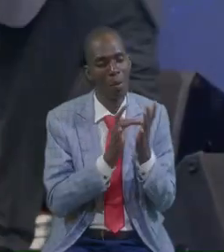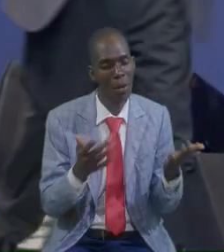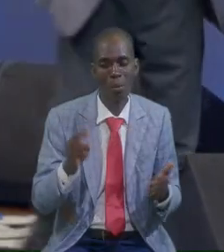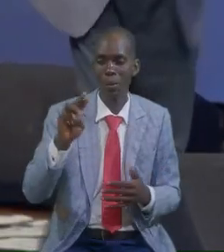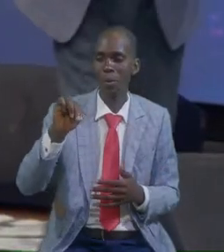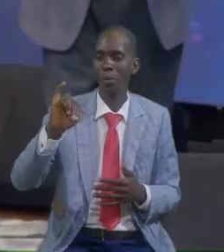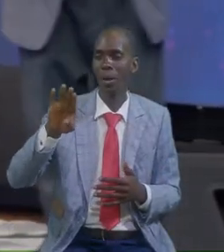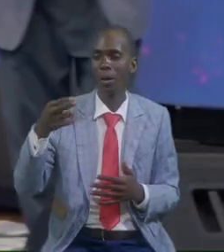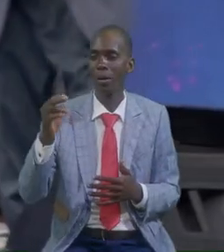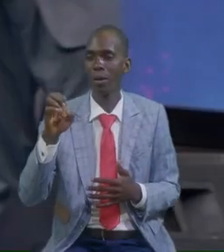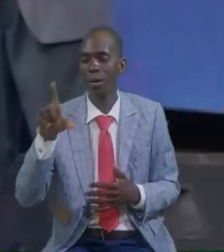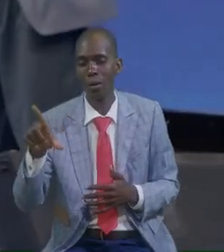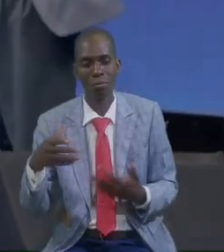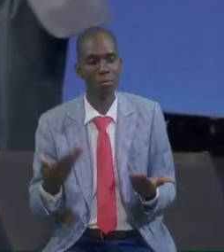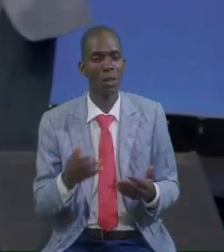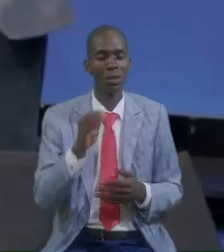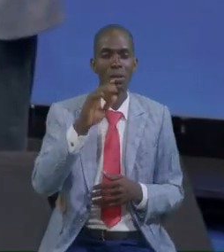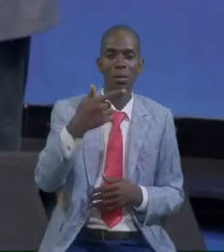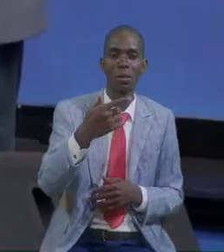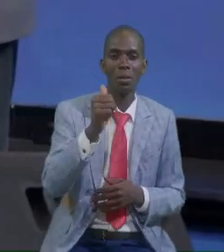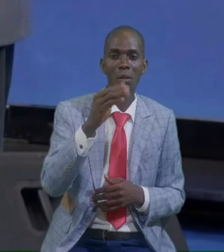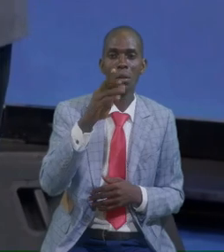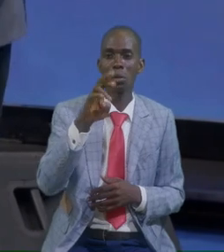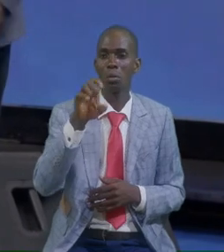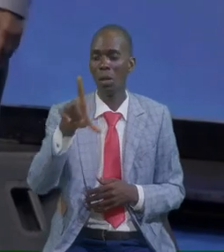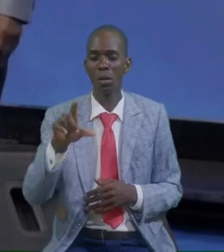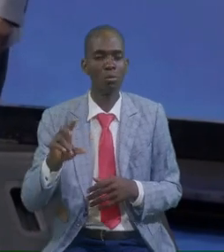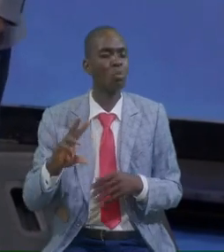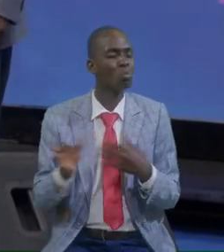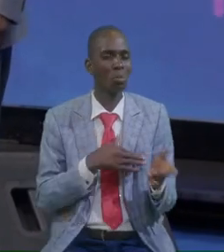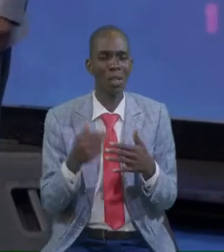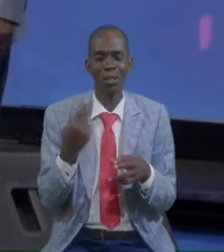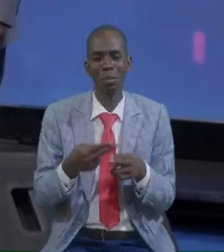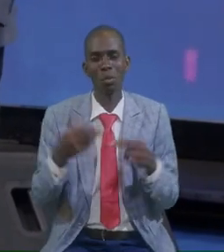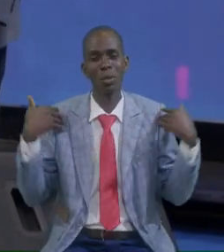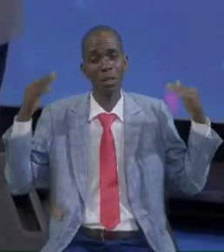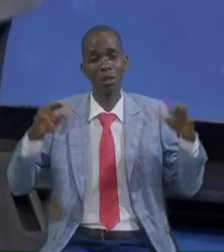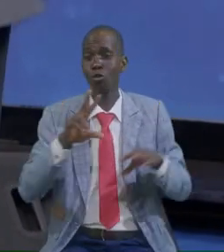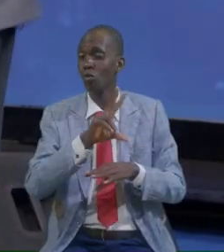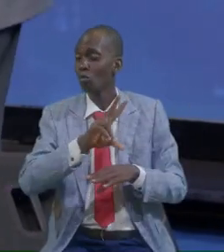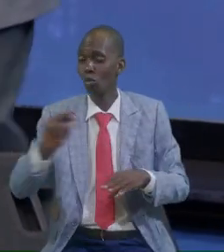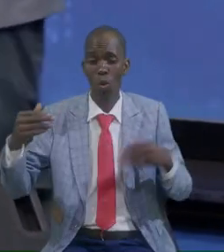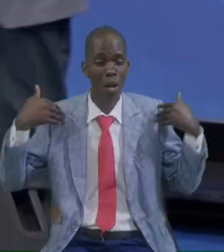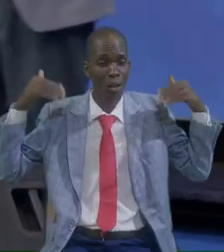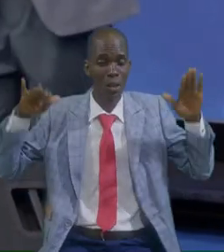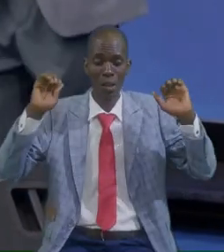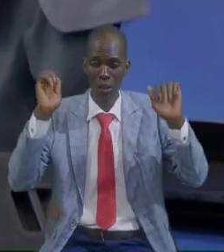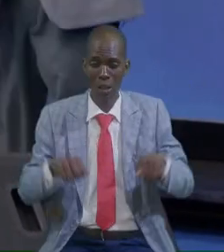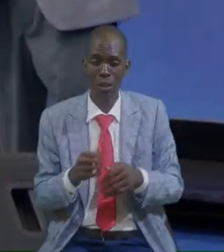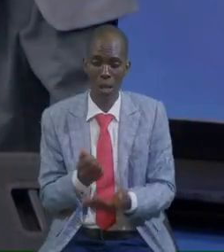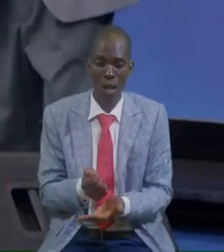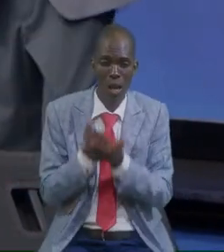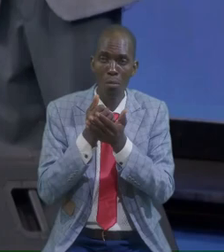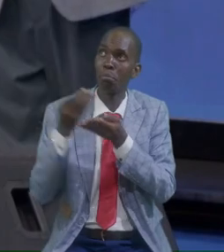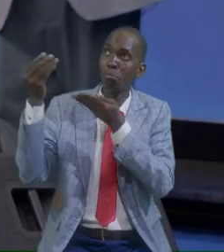Gabriel, Angel whatever. No angel can make intercession for you on this matter. But only